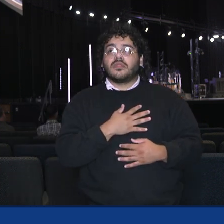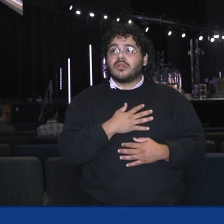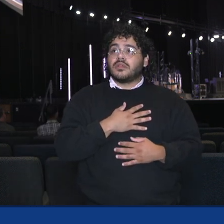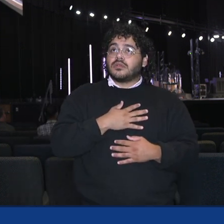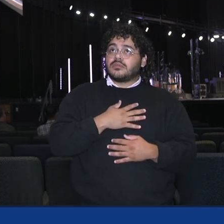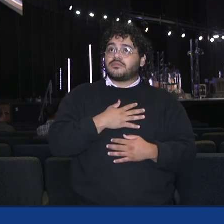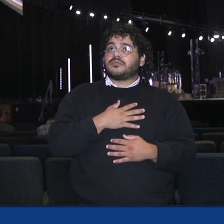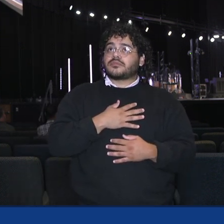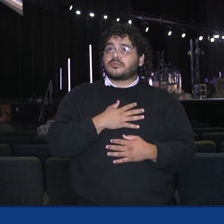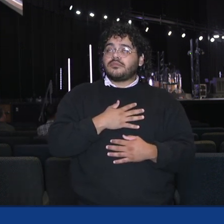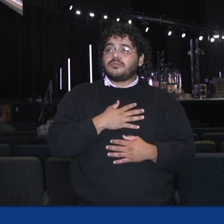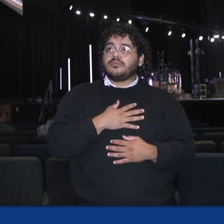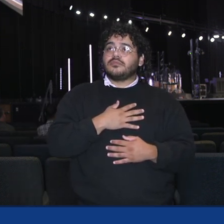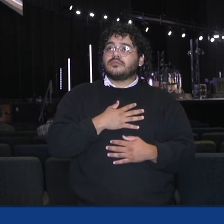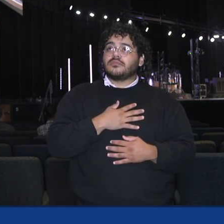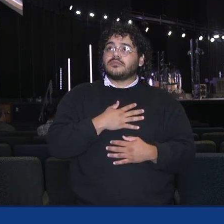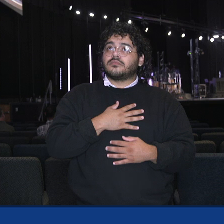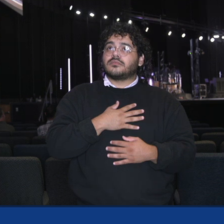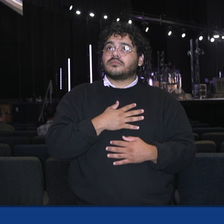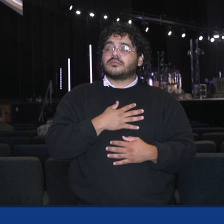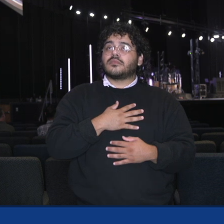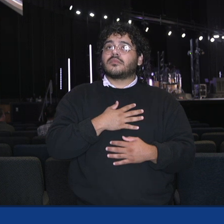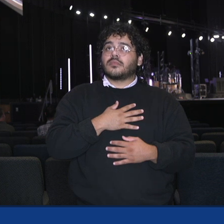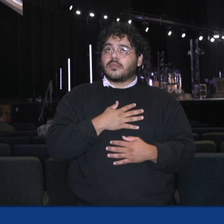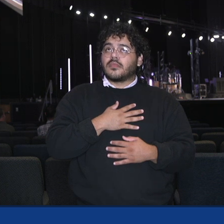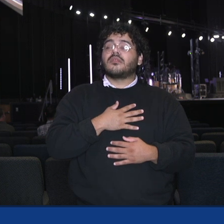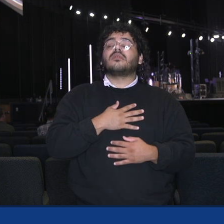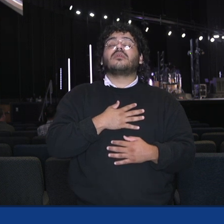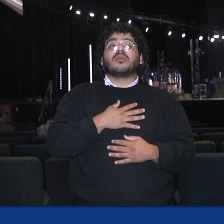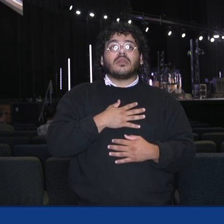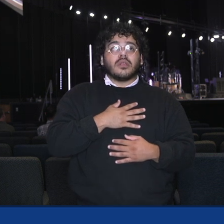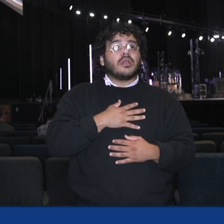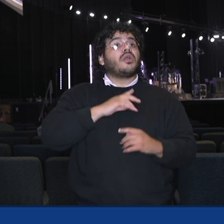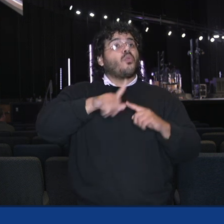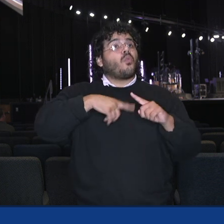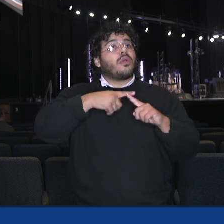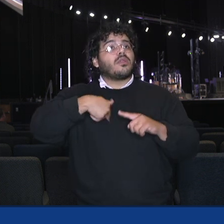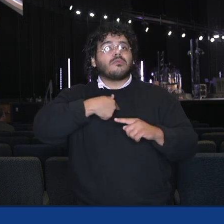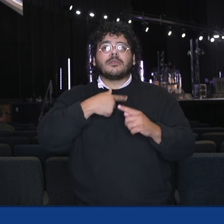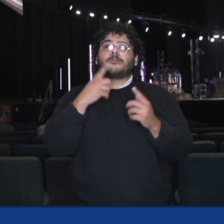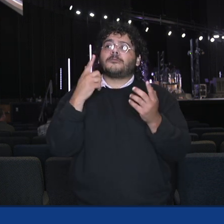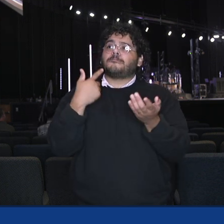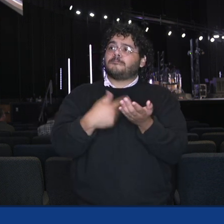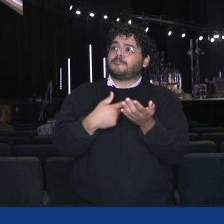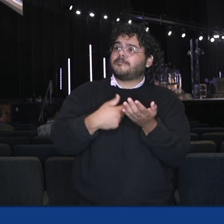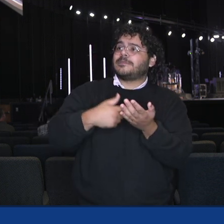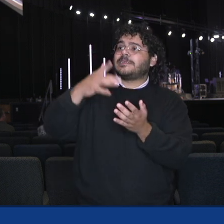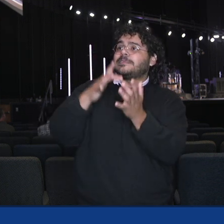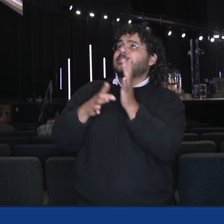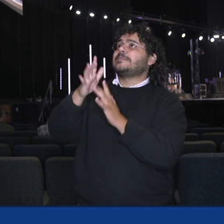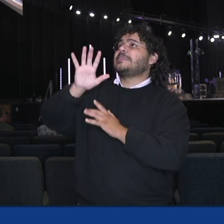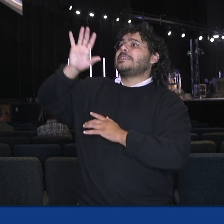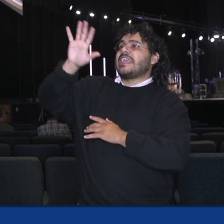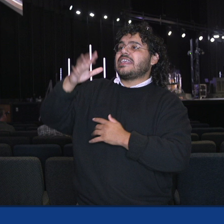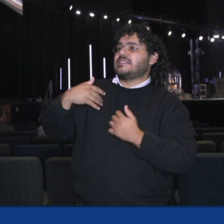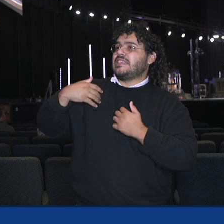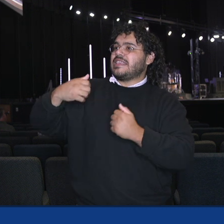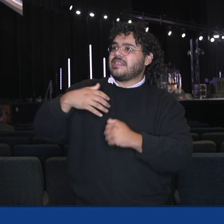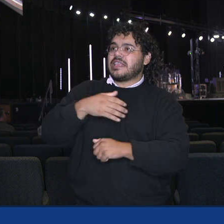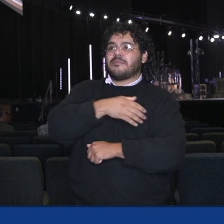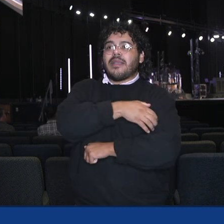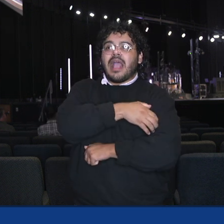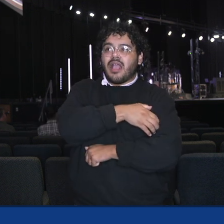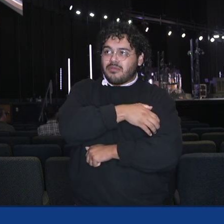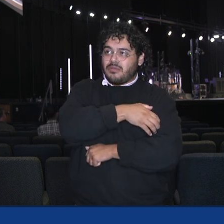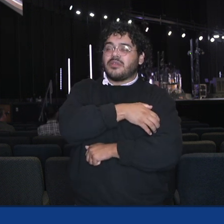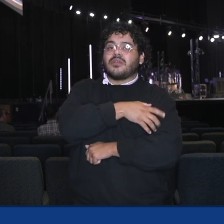When we talk about the healing work of Jesus in our world, we are